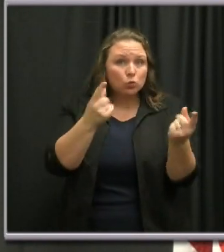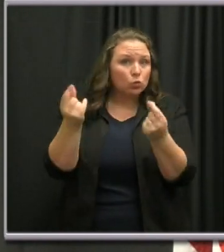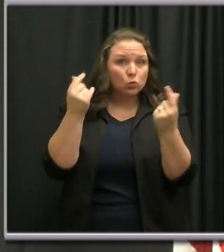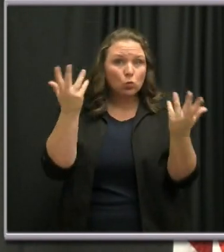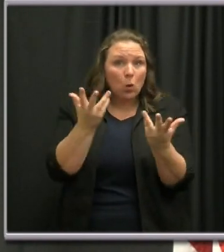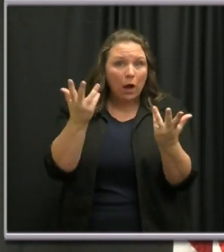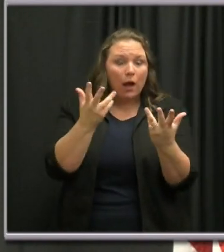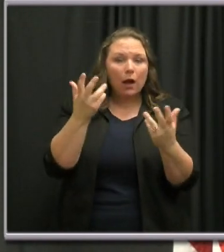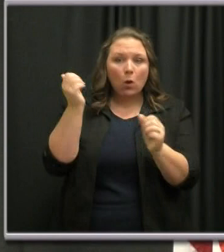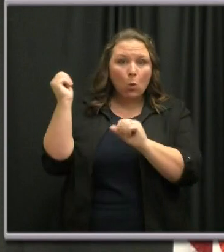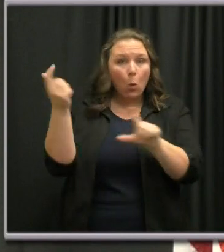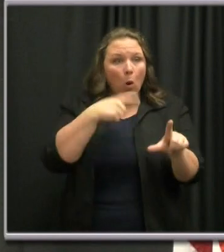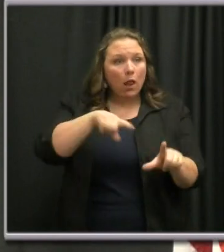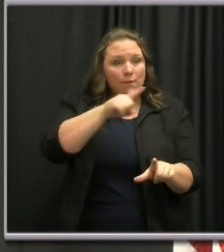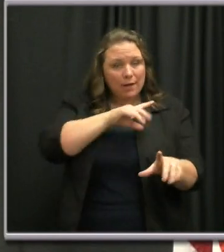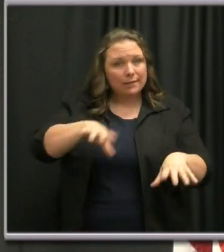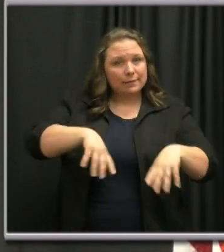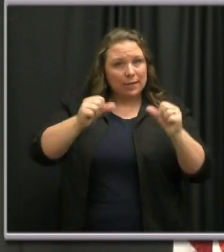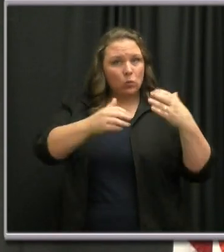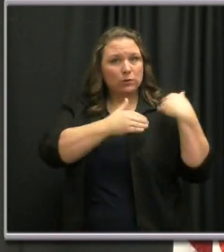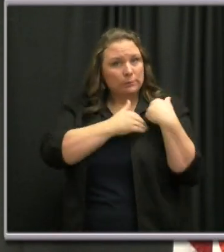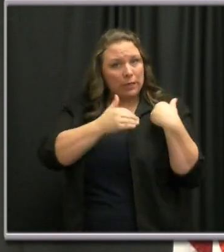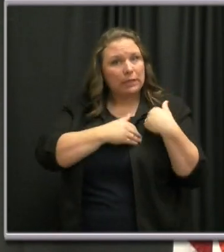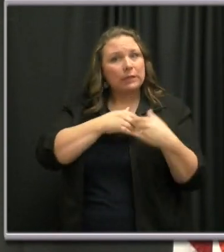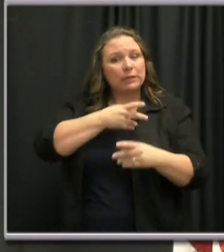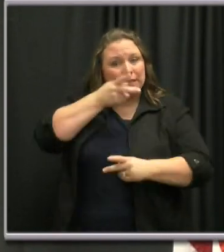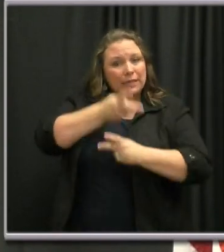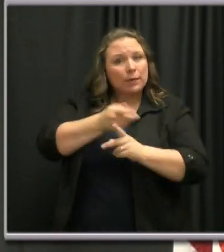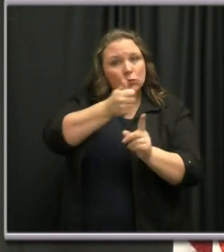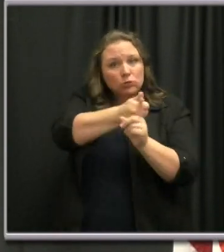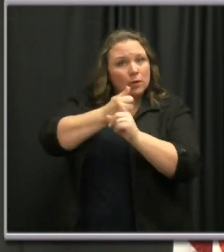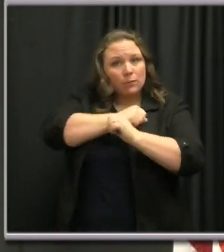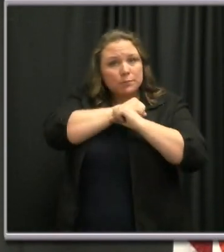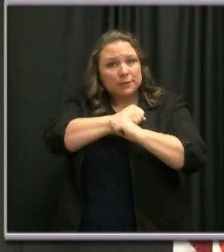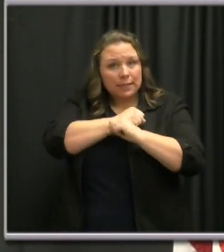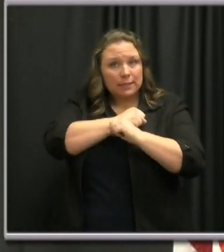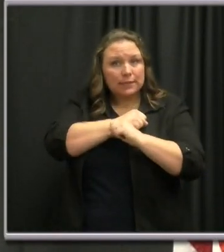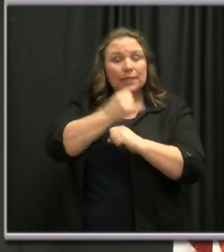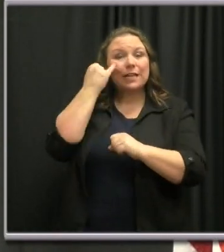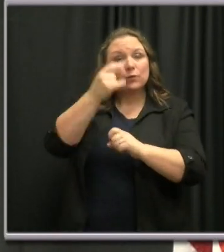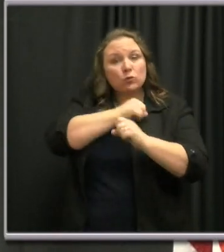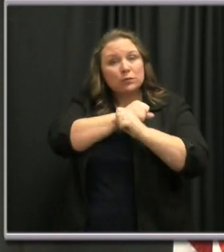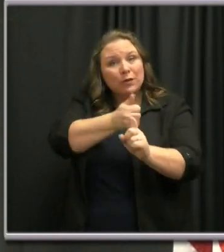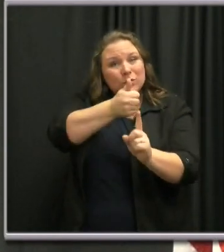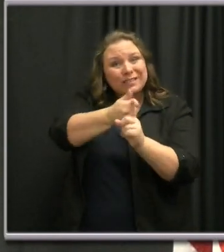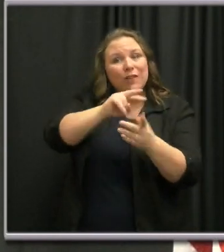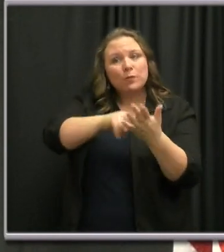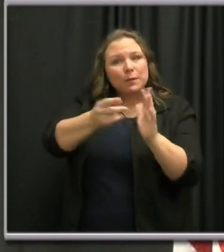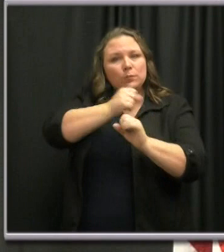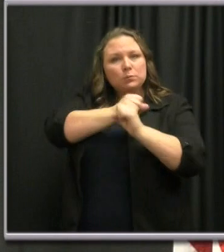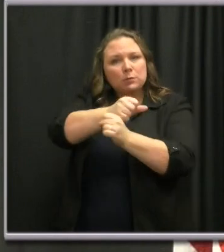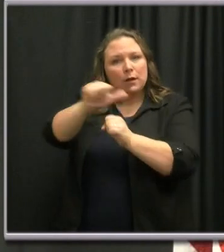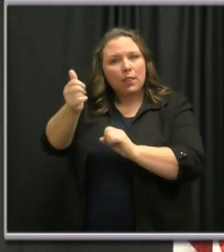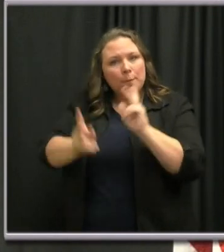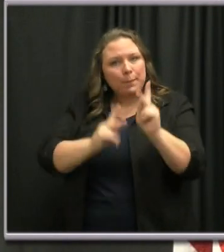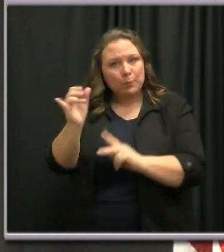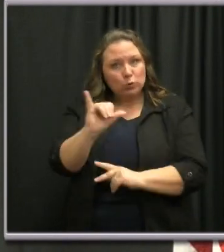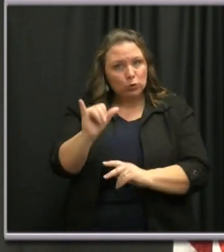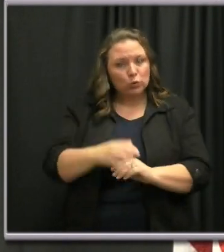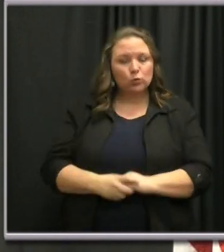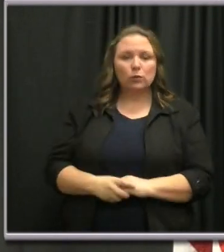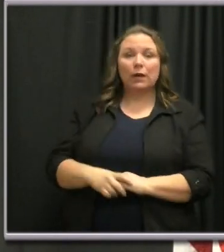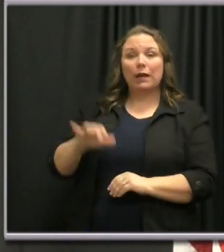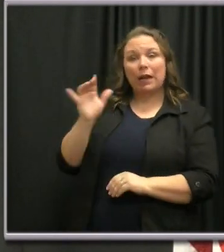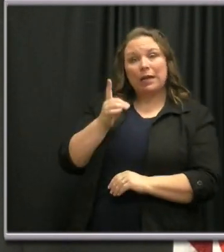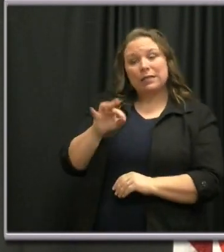the responsibility to keep ourselves protected. And by doing so, we protect those around us. And as Dr. Jahangir